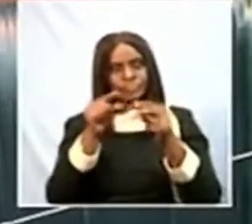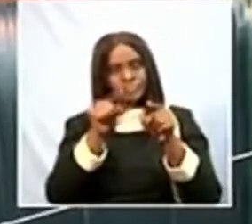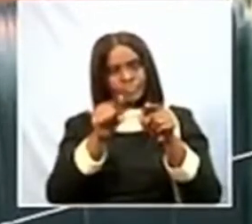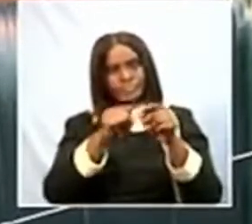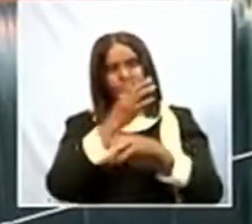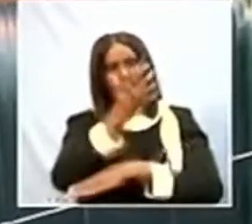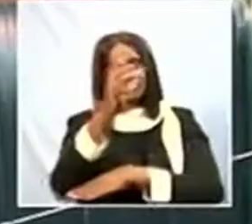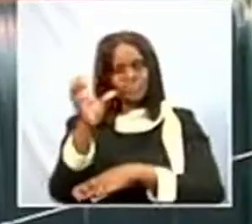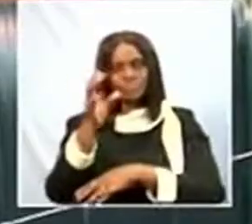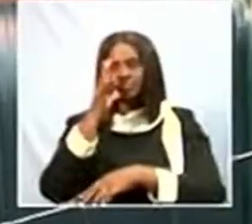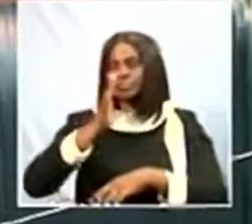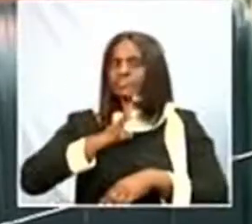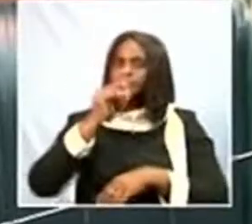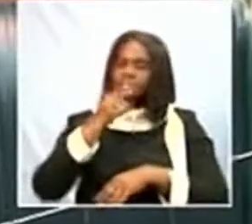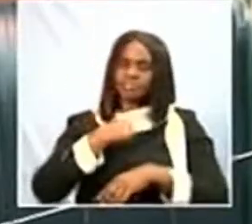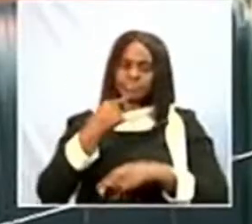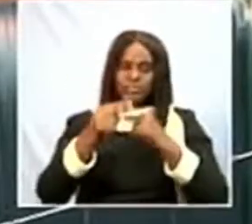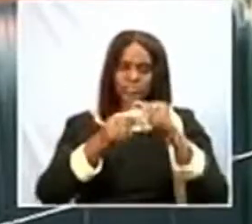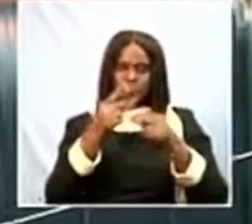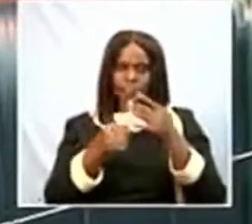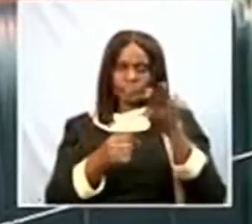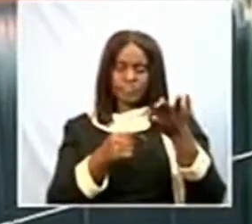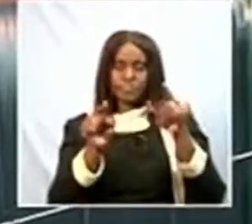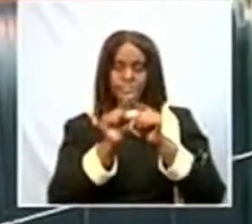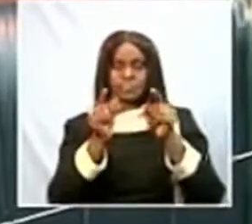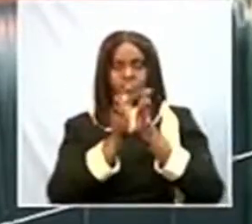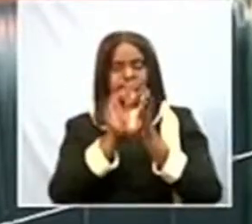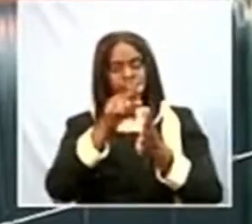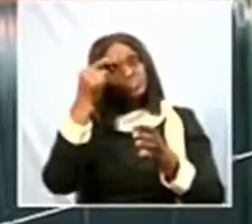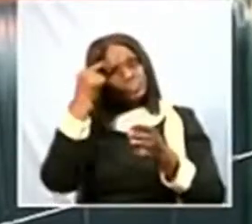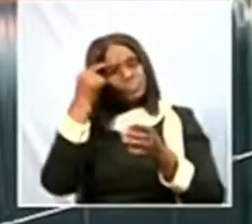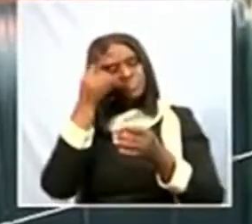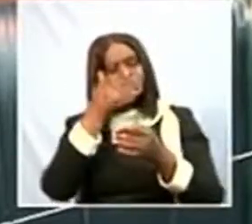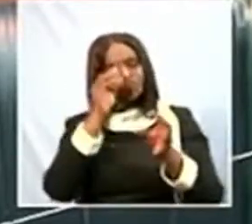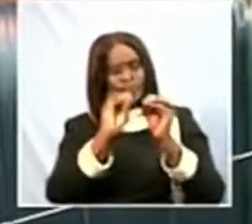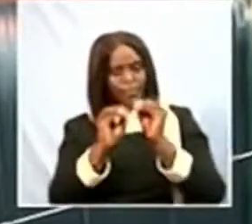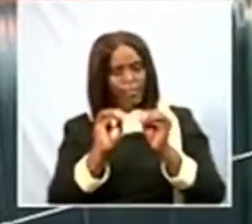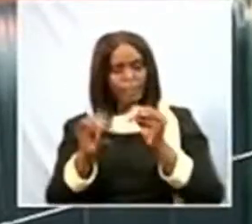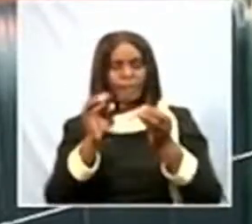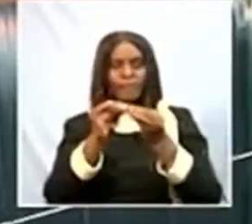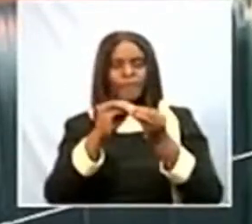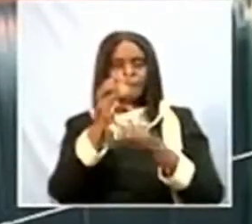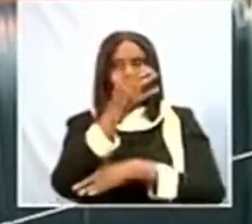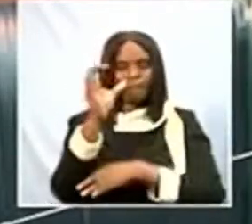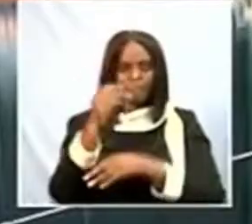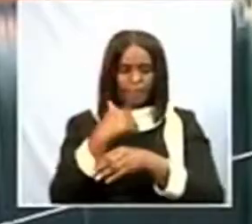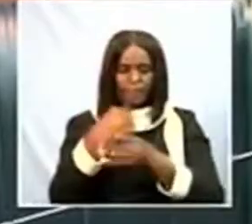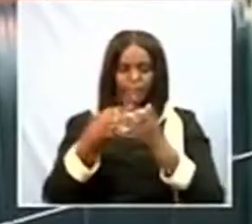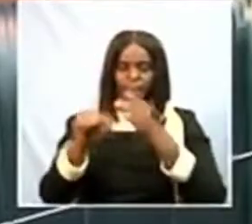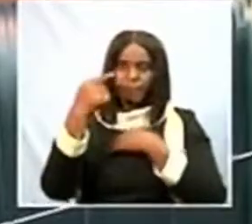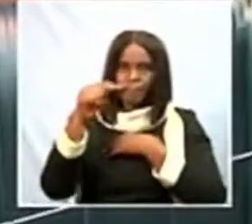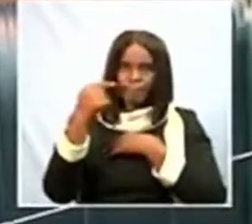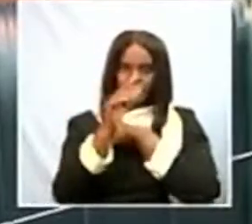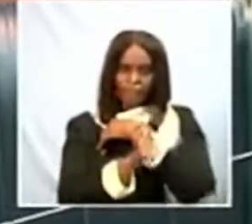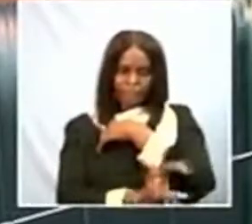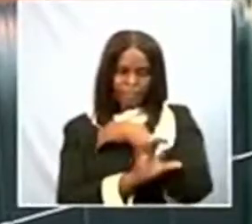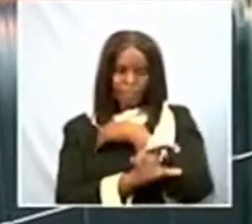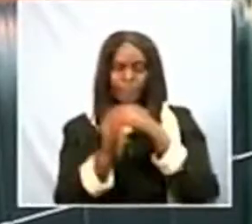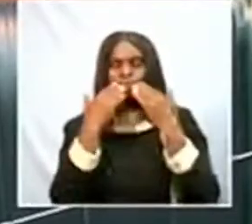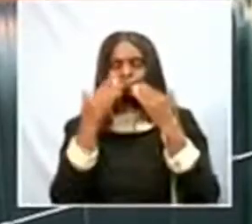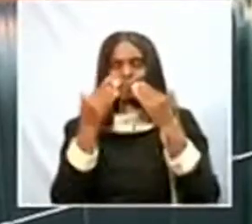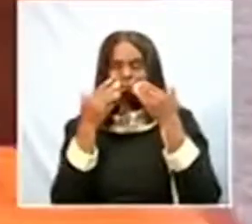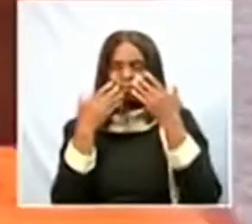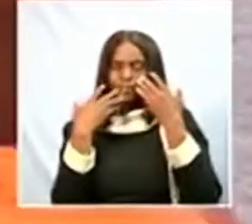trees. Madam Speaker, I simply mean I urge the government to plant more trees, thereby we'll have a green country. I thank you.